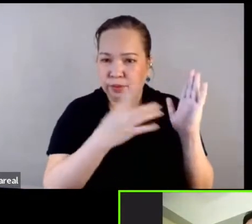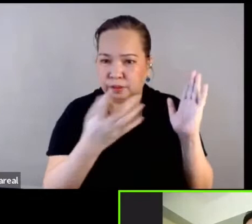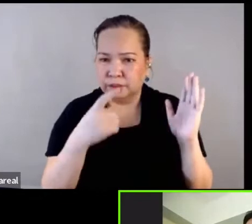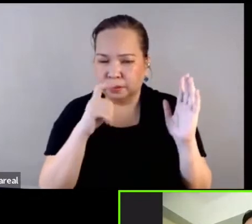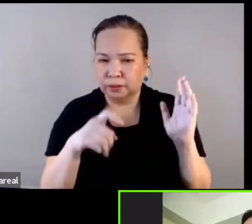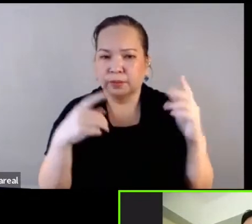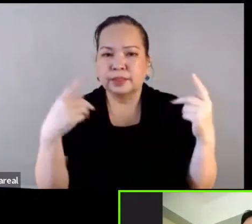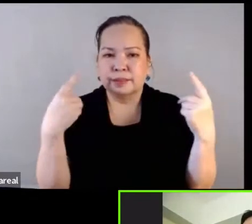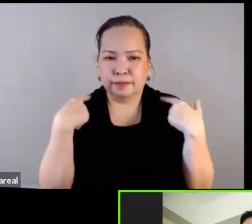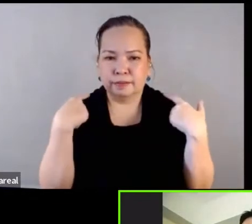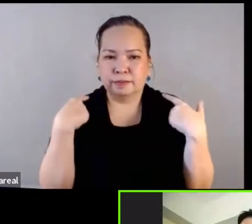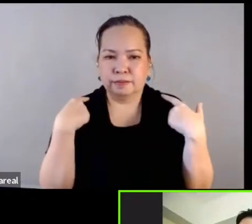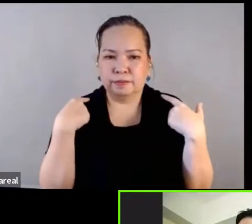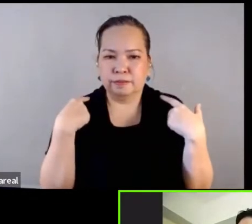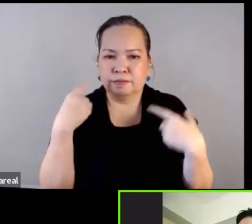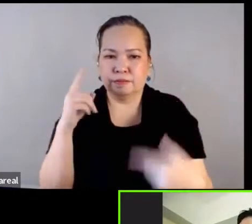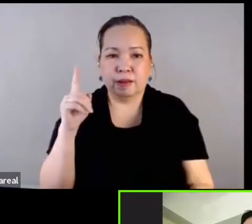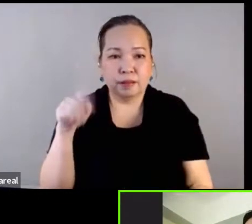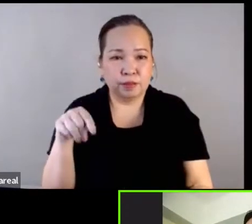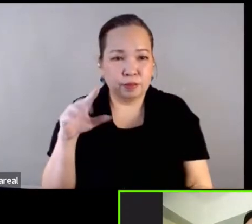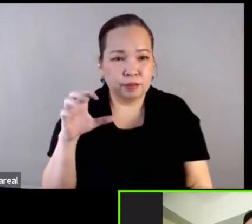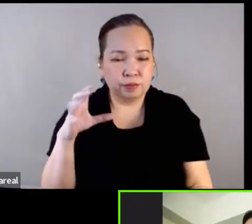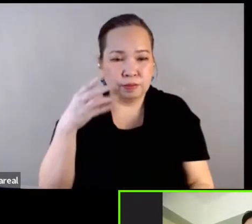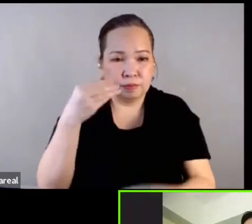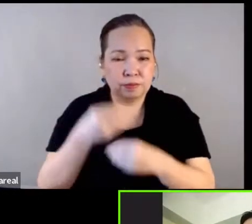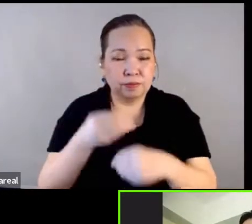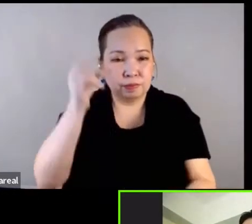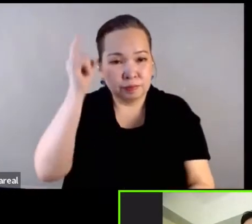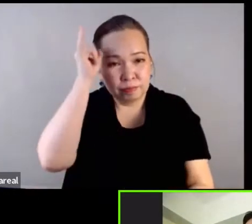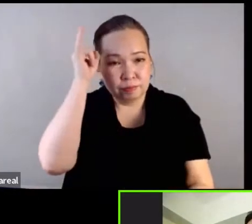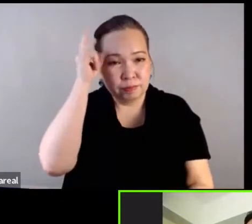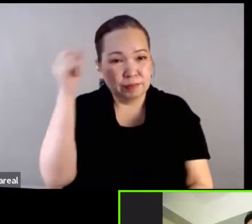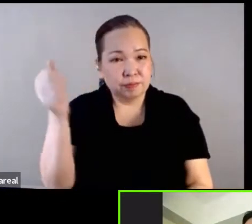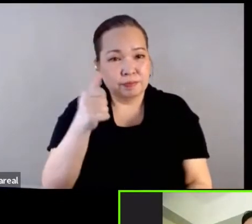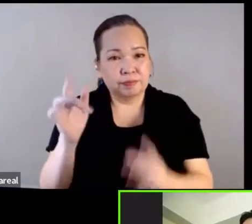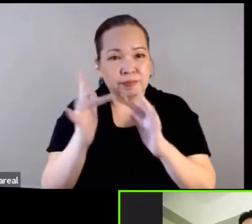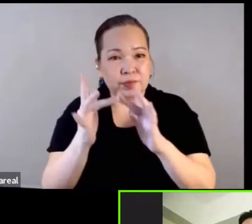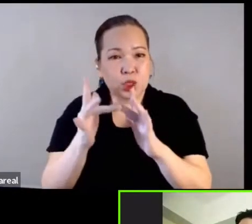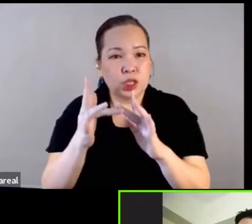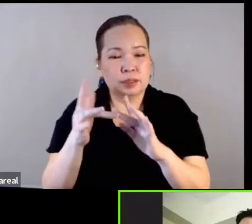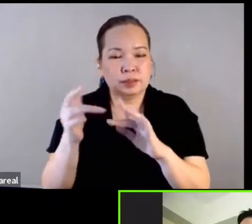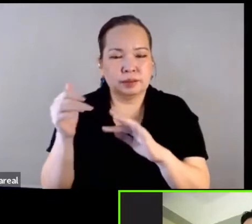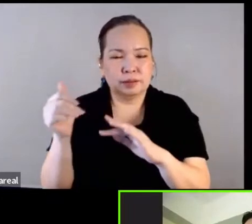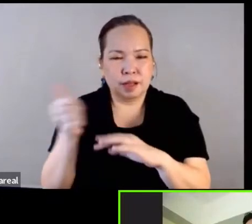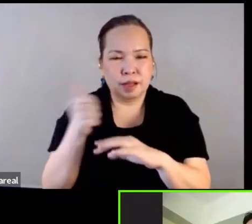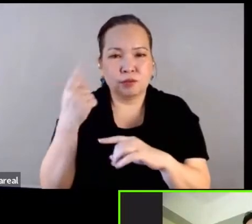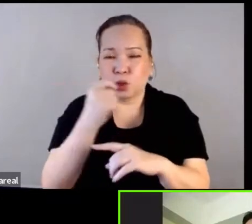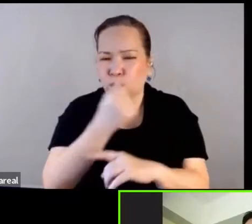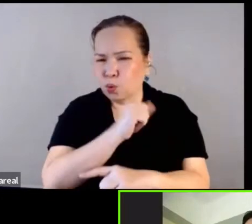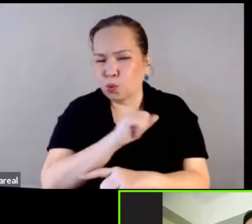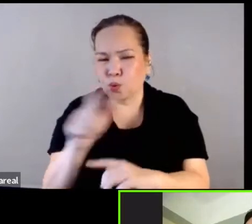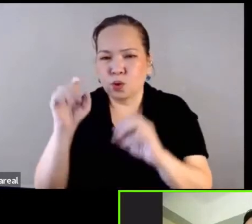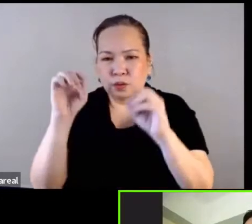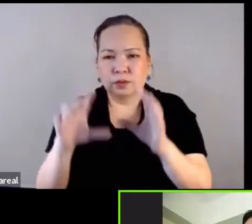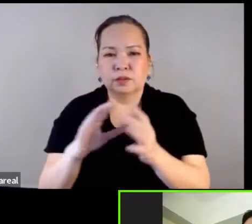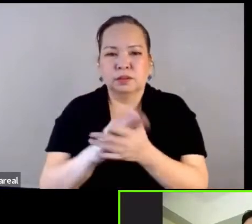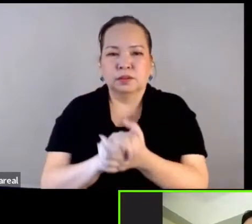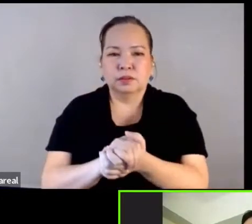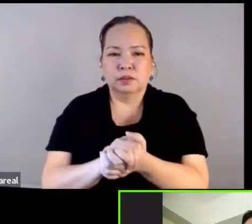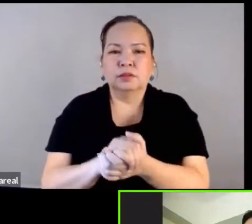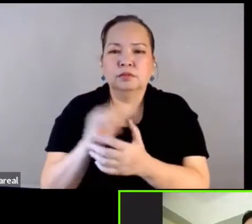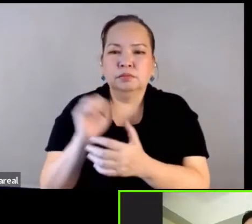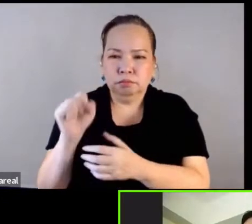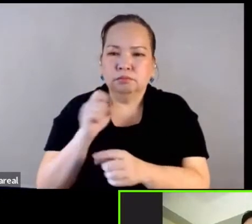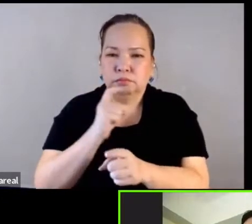ay magkaroon lang 1,500 internet allowance, no, ang bawat guro sa bawat buwan nito, no. Tama, ano, may